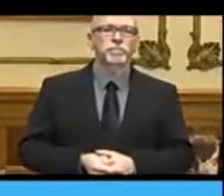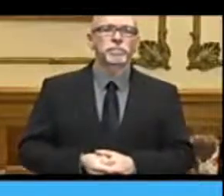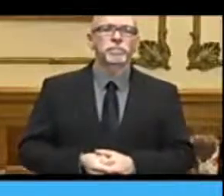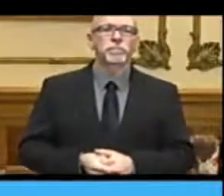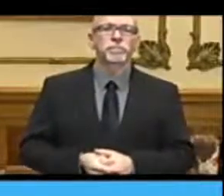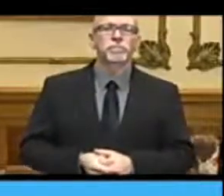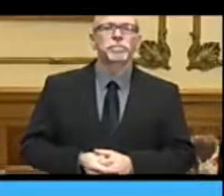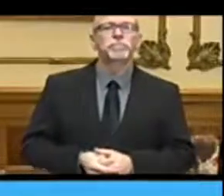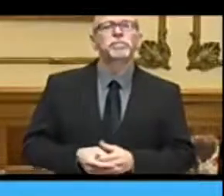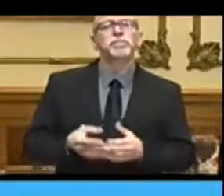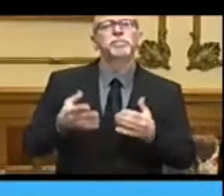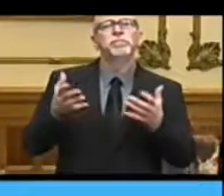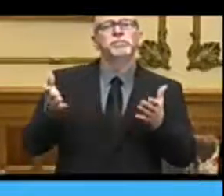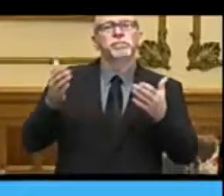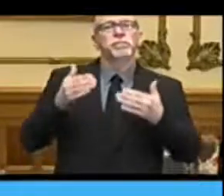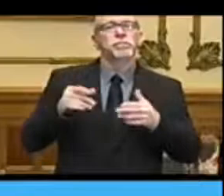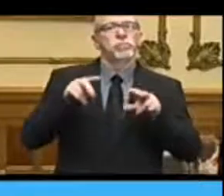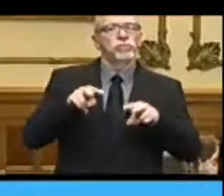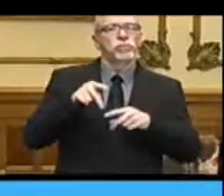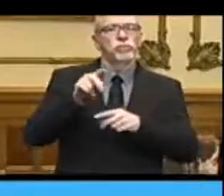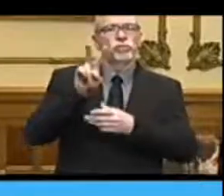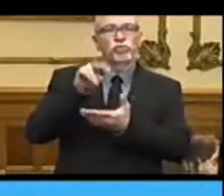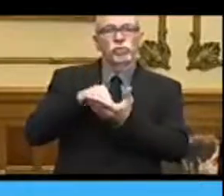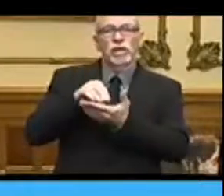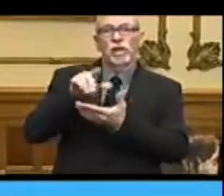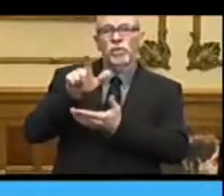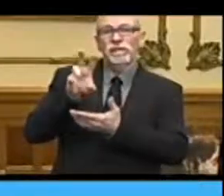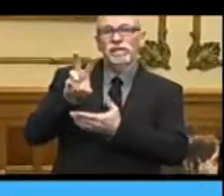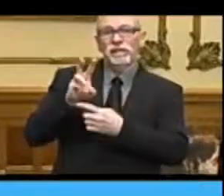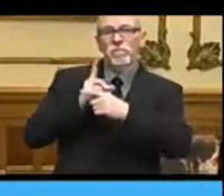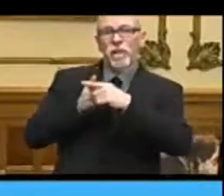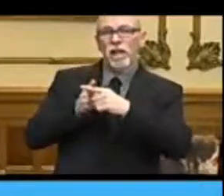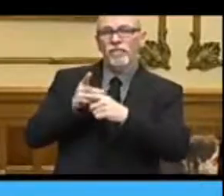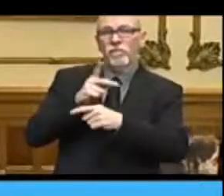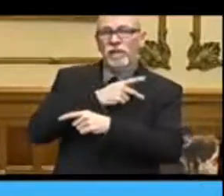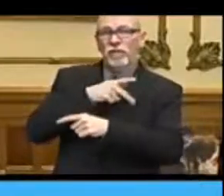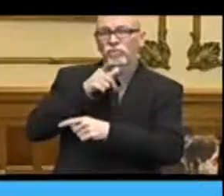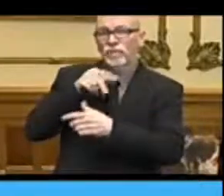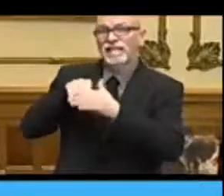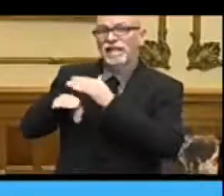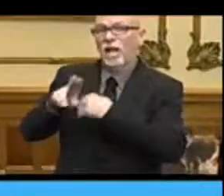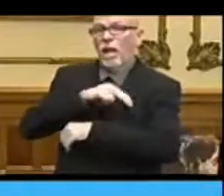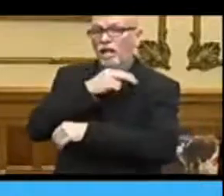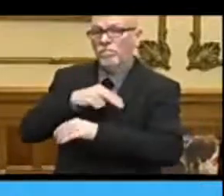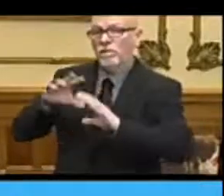And looking at our 2,026 positive COVID-19 patients that were admitted to the